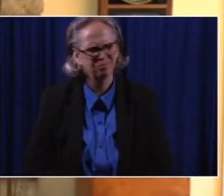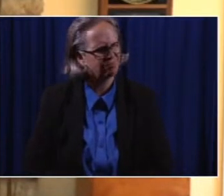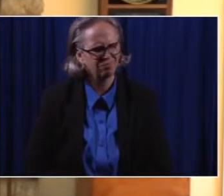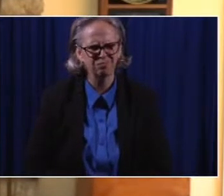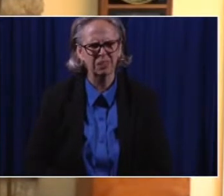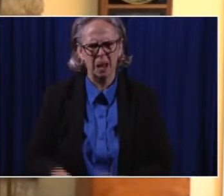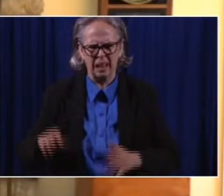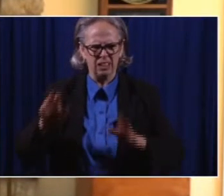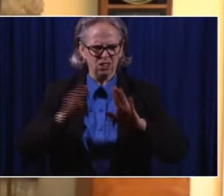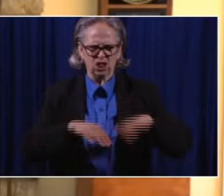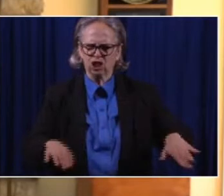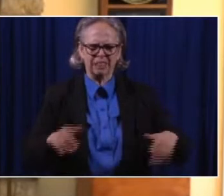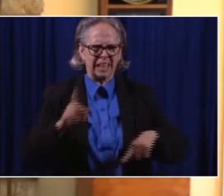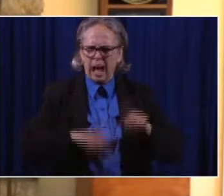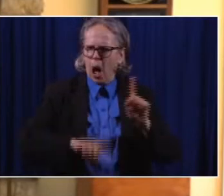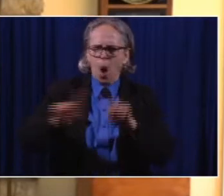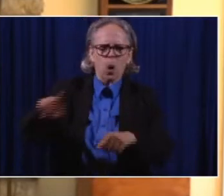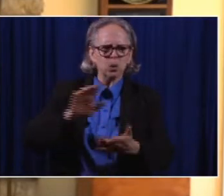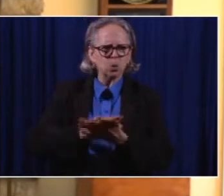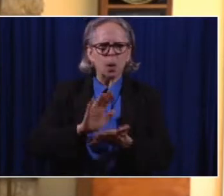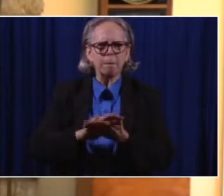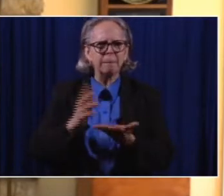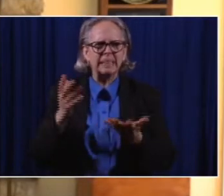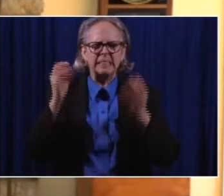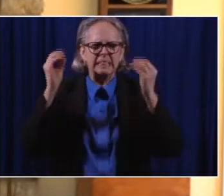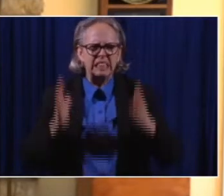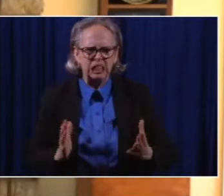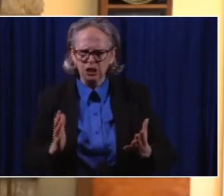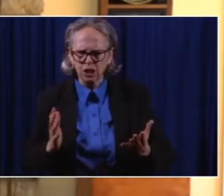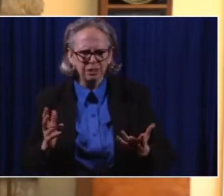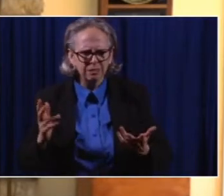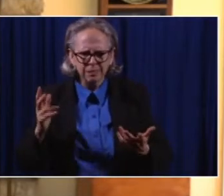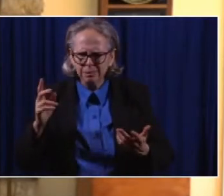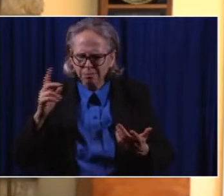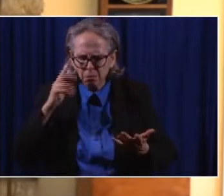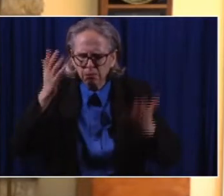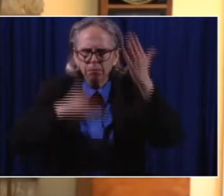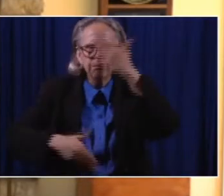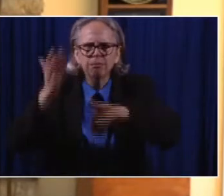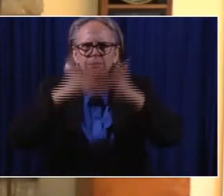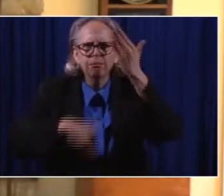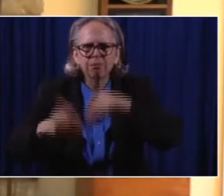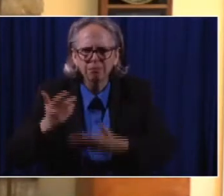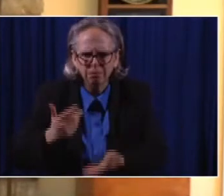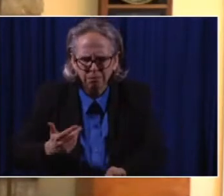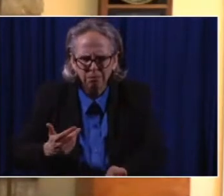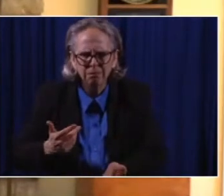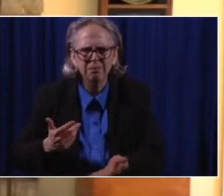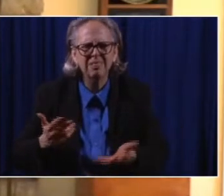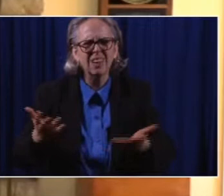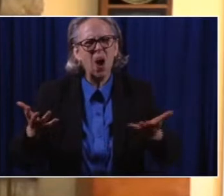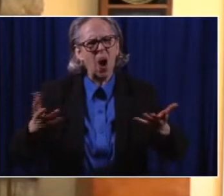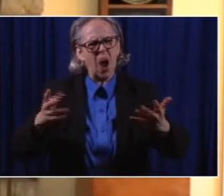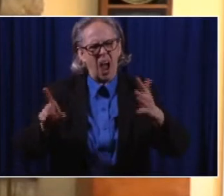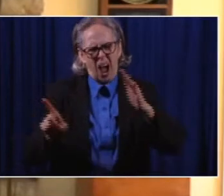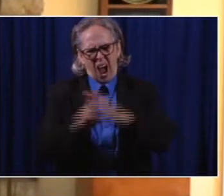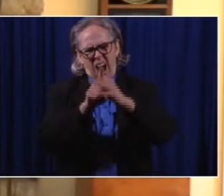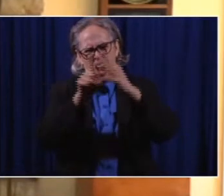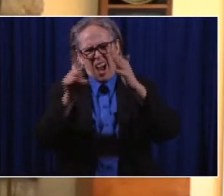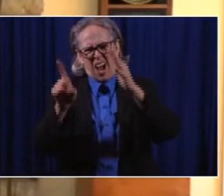it to the local children's services. So tremendous penalty, tremendous damage is done when there's a shutdown.